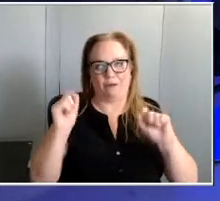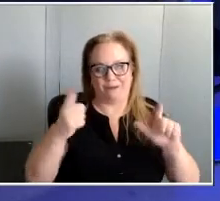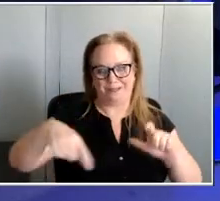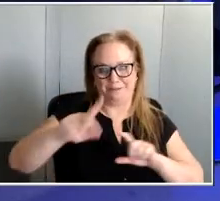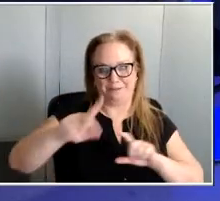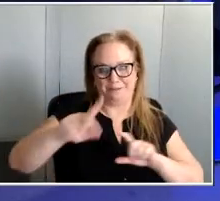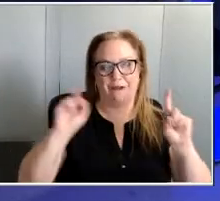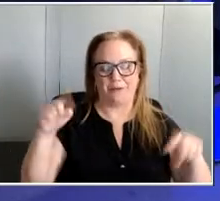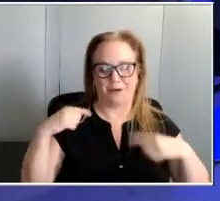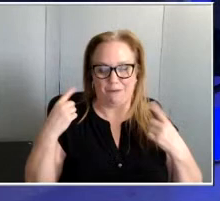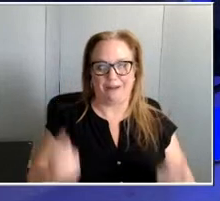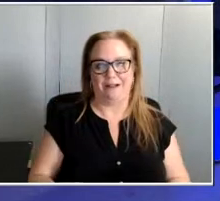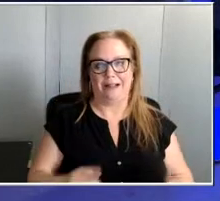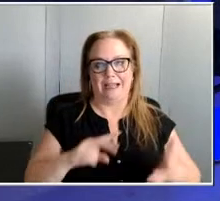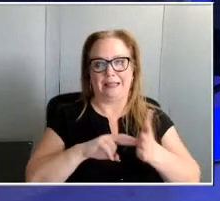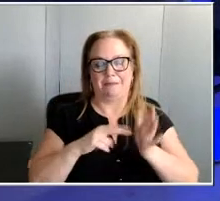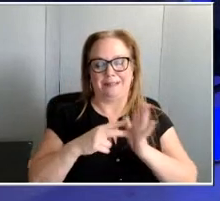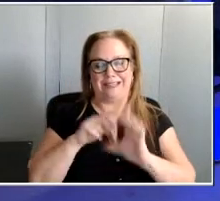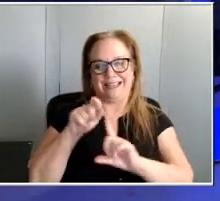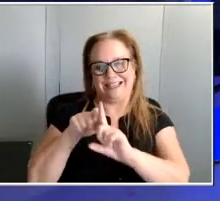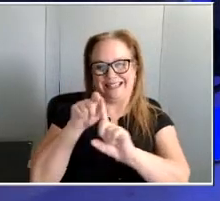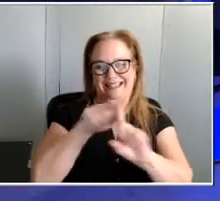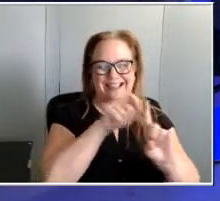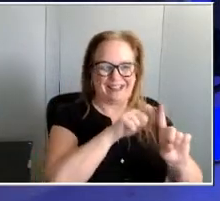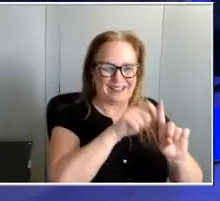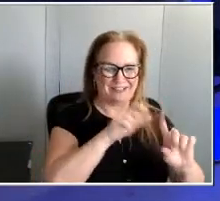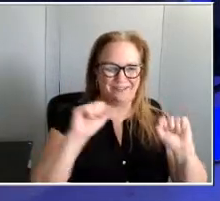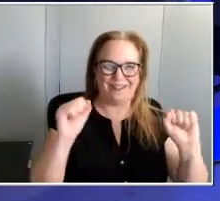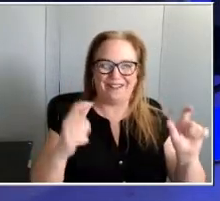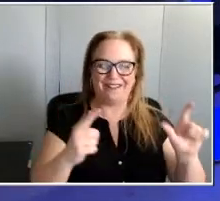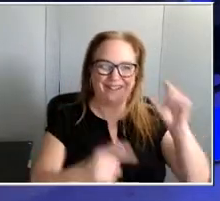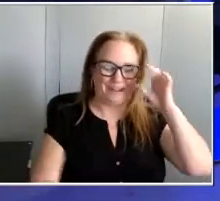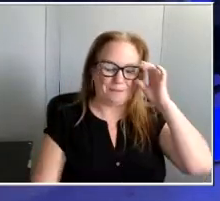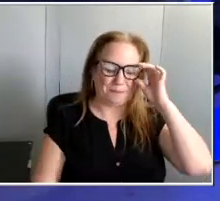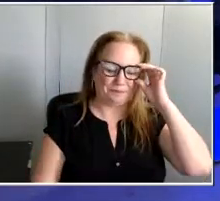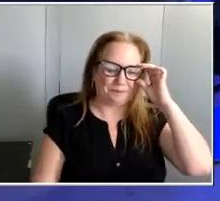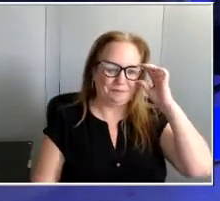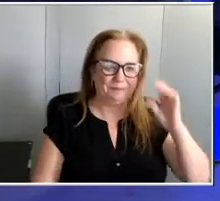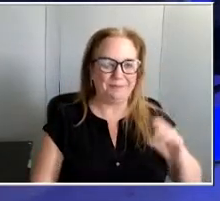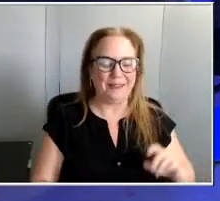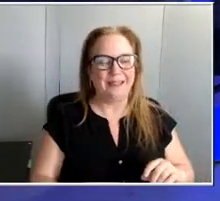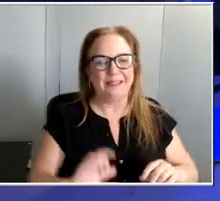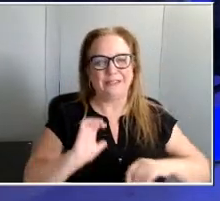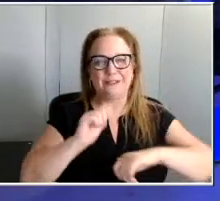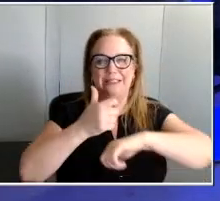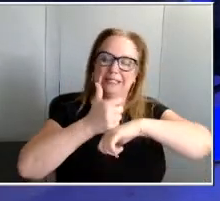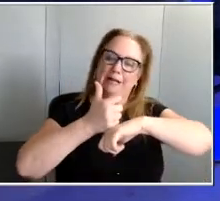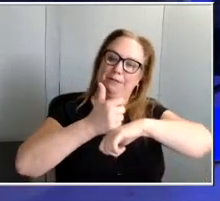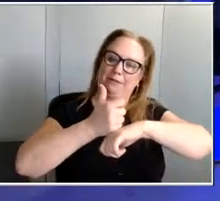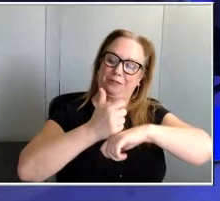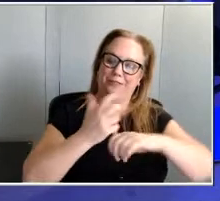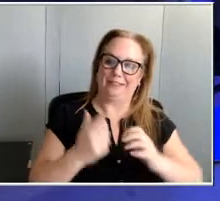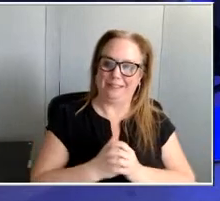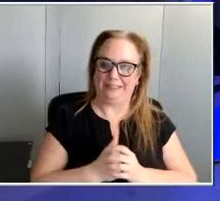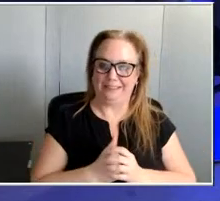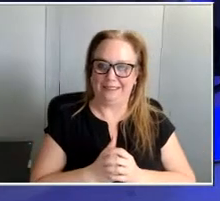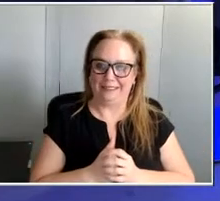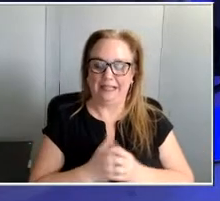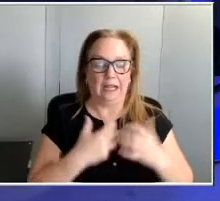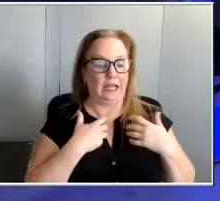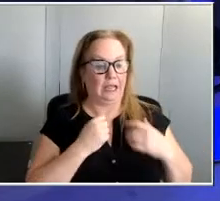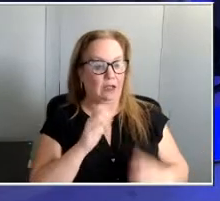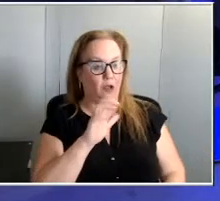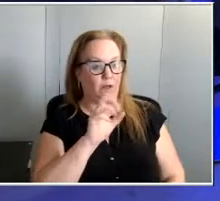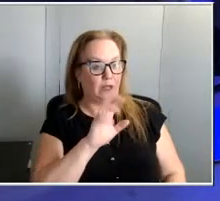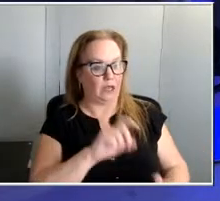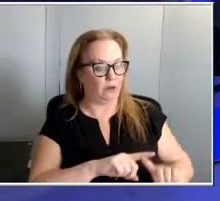That means I get to mess with them a little bit. This is going to be the best. Let's start by establishing, all right, how is healthcare different